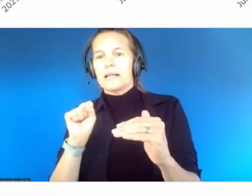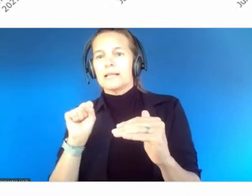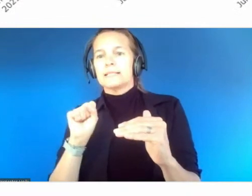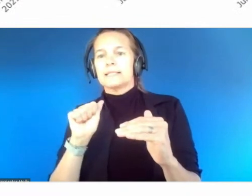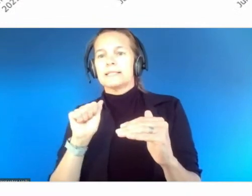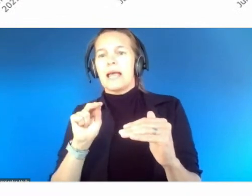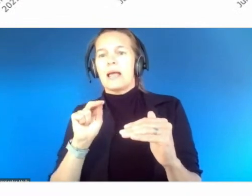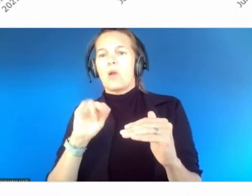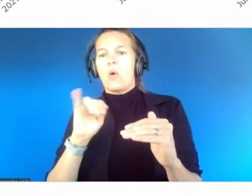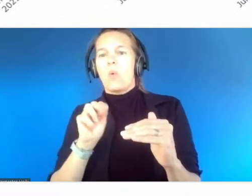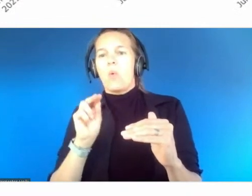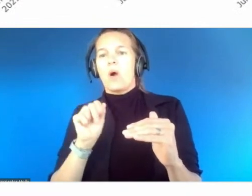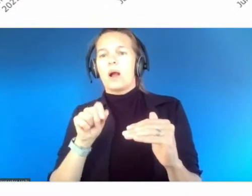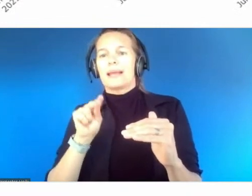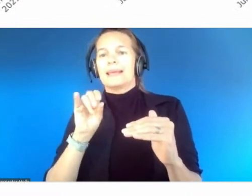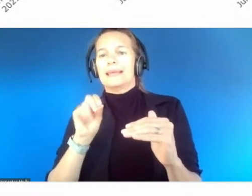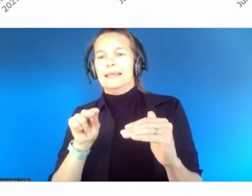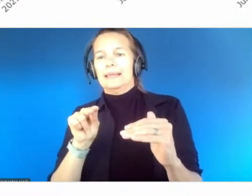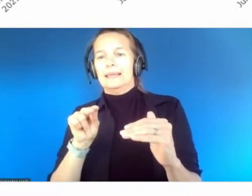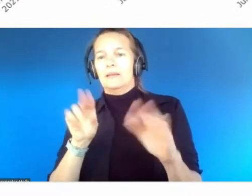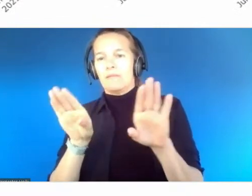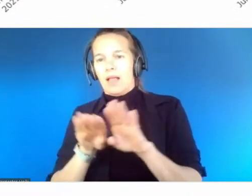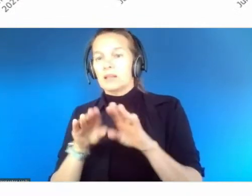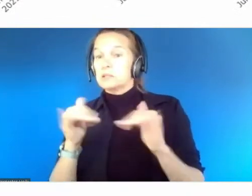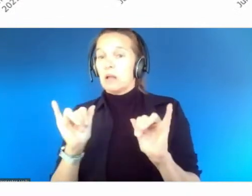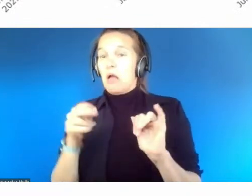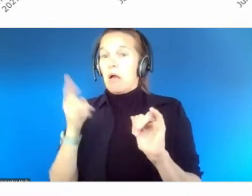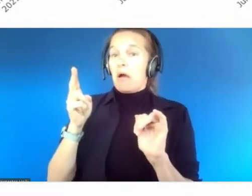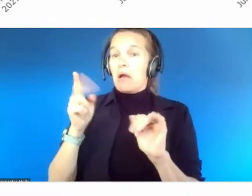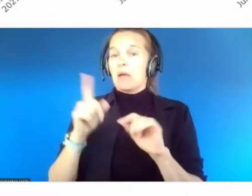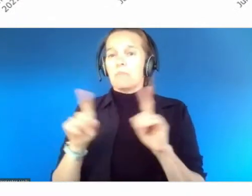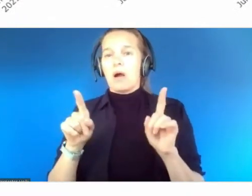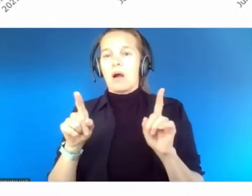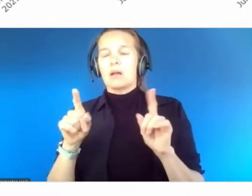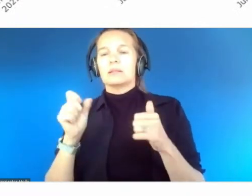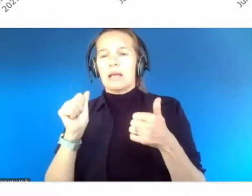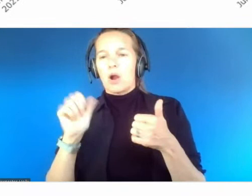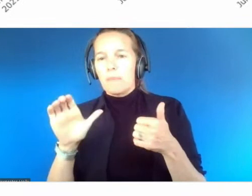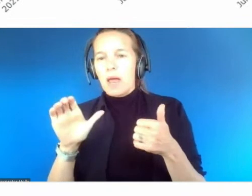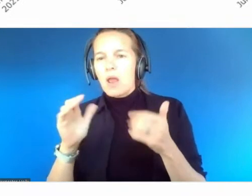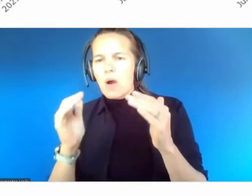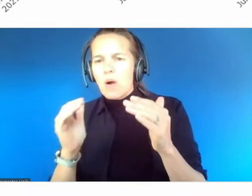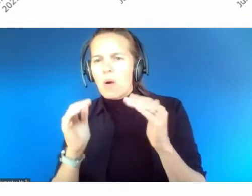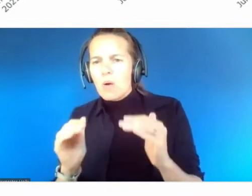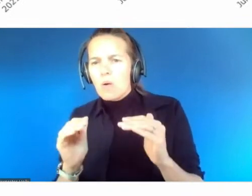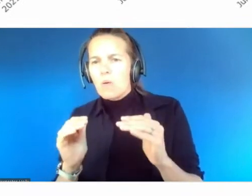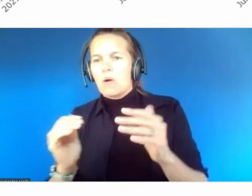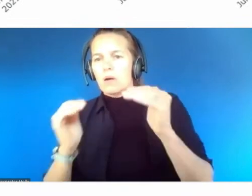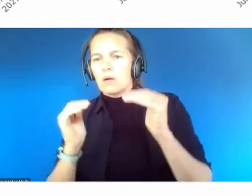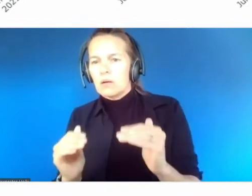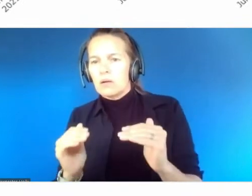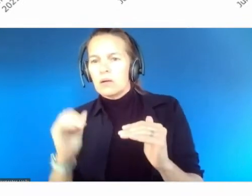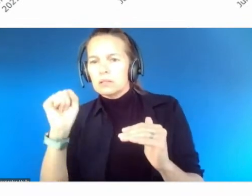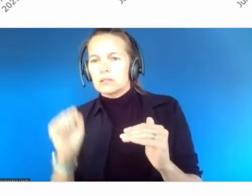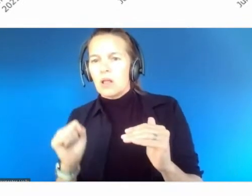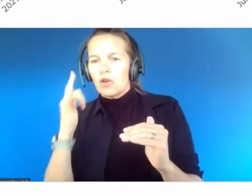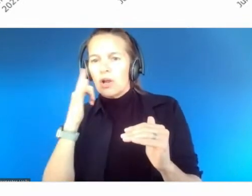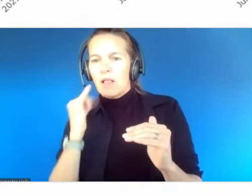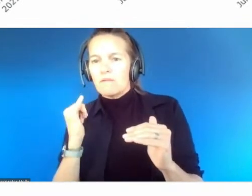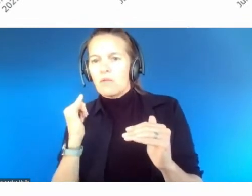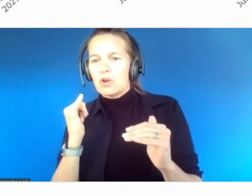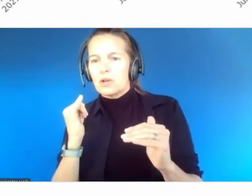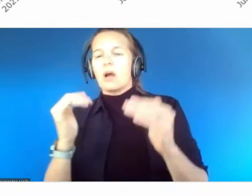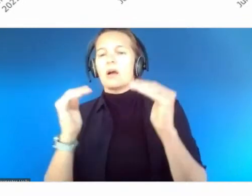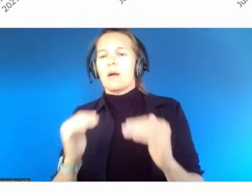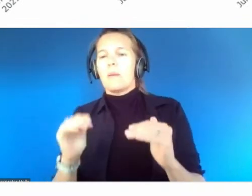Valley, which is still quite high, but greater Sacramento and Southern California, as well as the